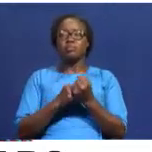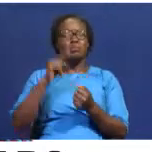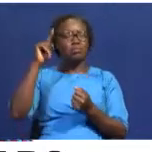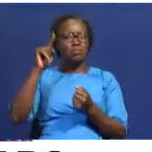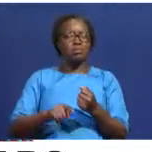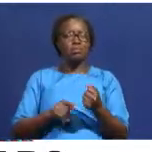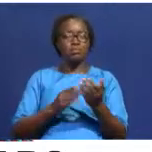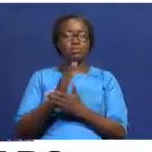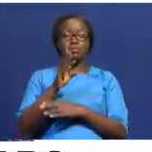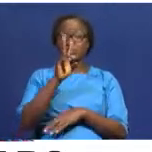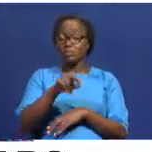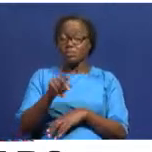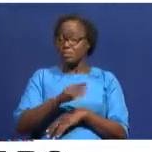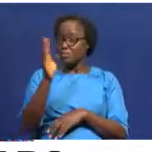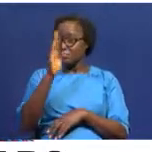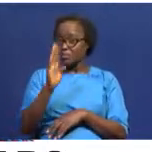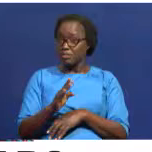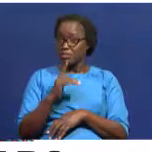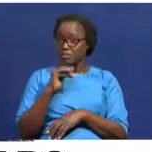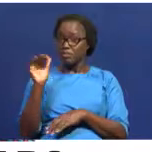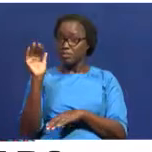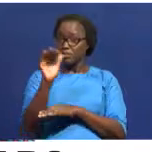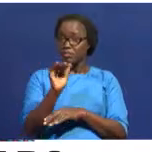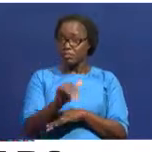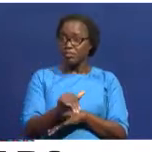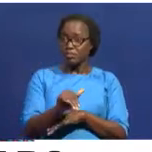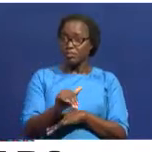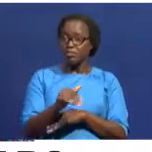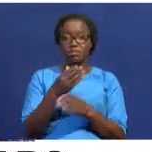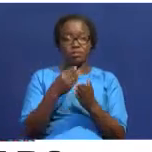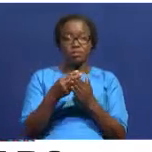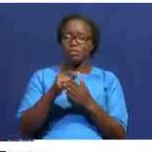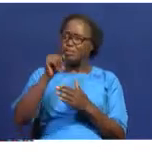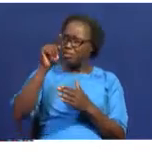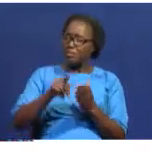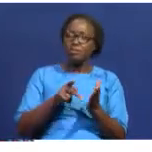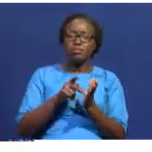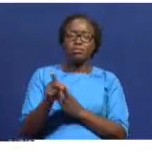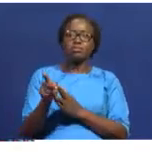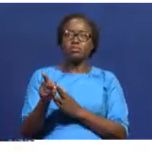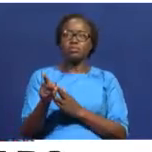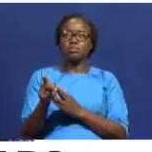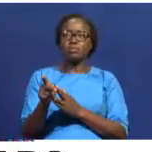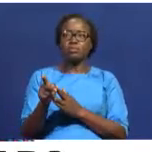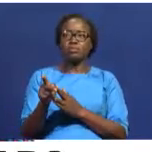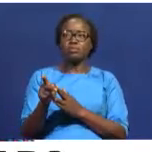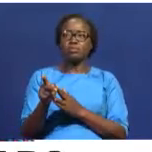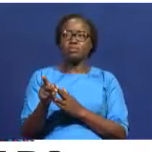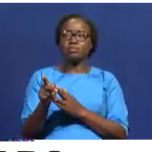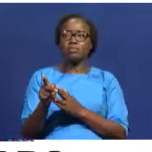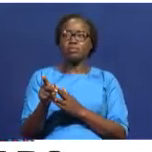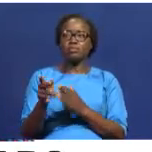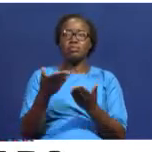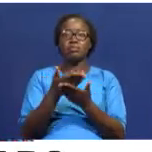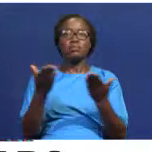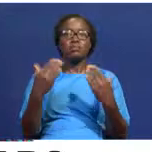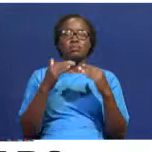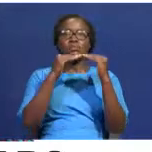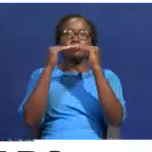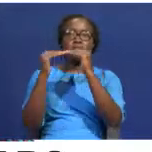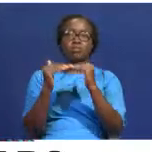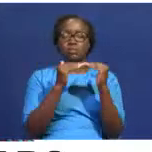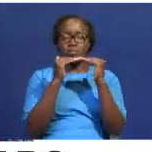discrimination. And therefore, we are urging that this amount must be paid to these people